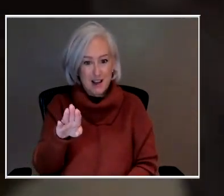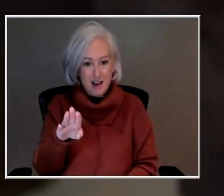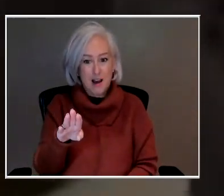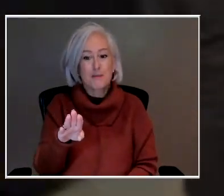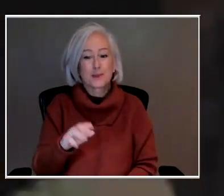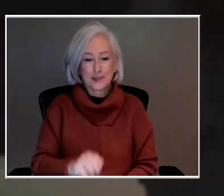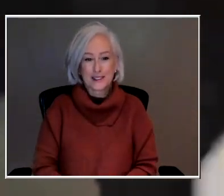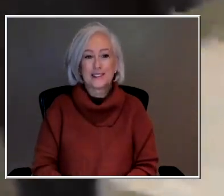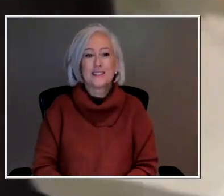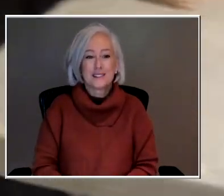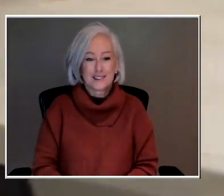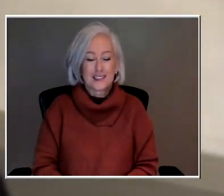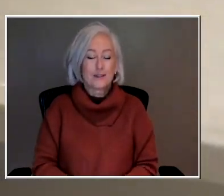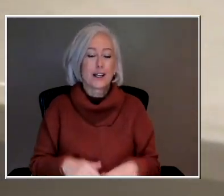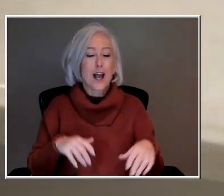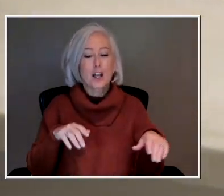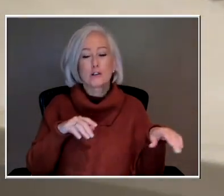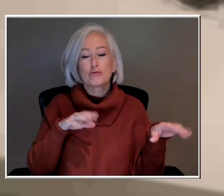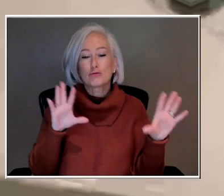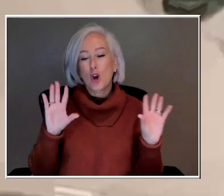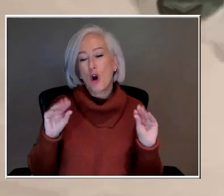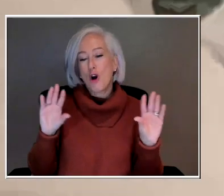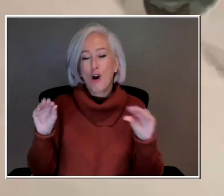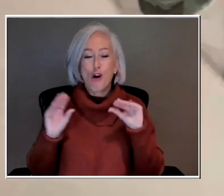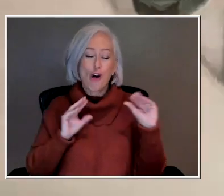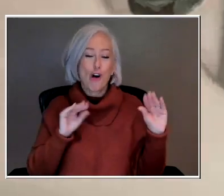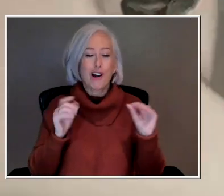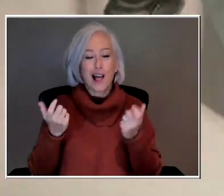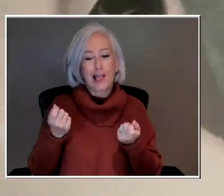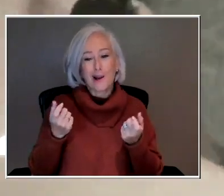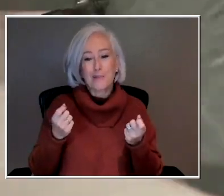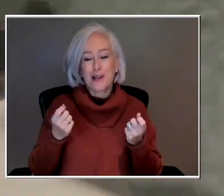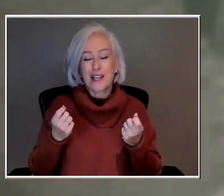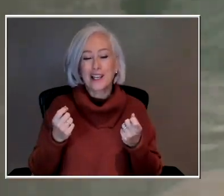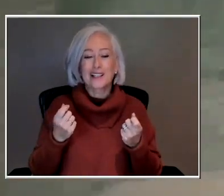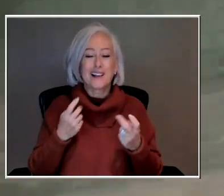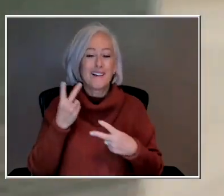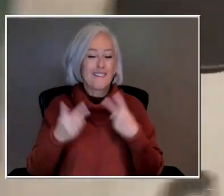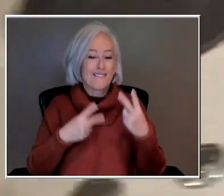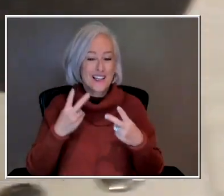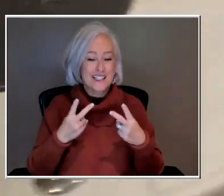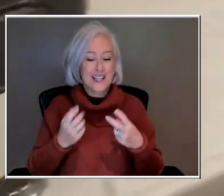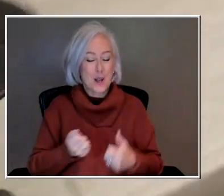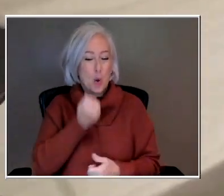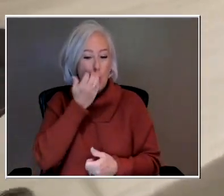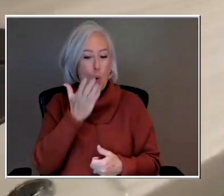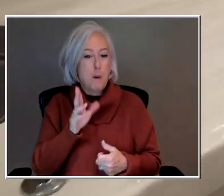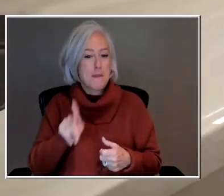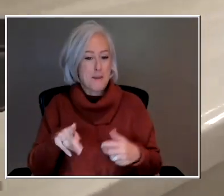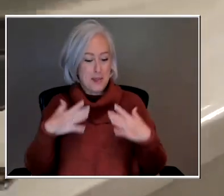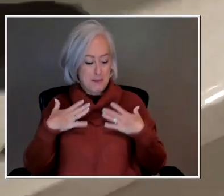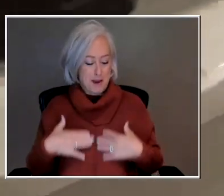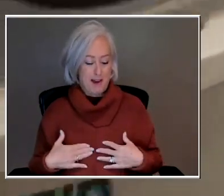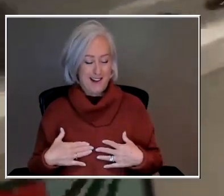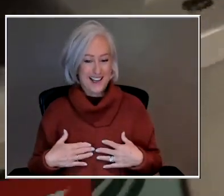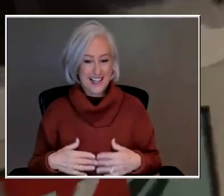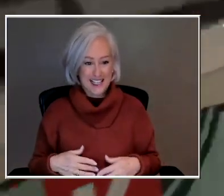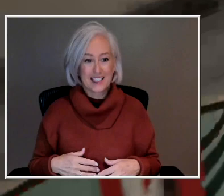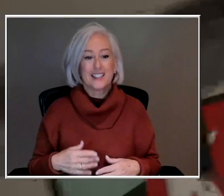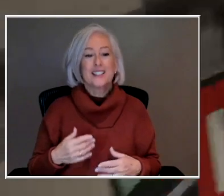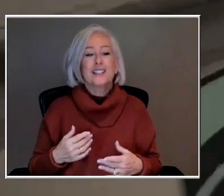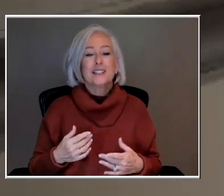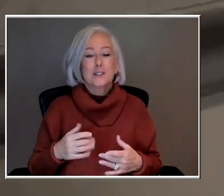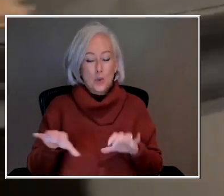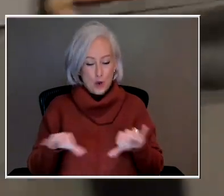gossip a little, but you're hot. Most importantly, you're warming up your body. We'll get the bubbles in